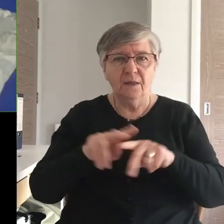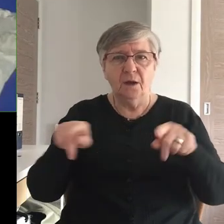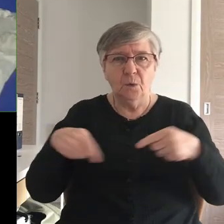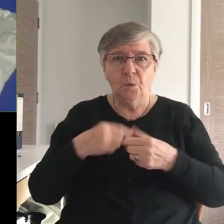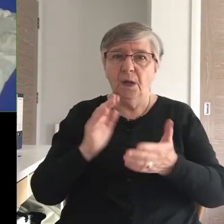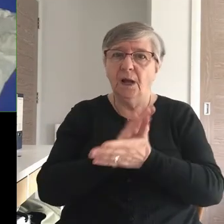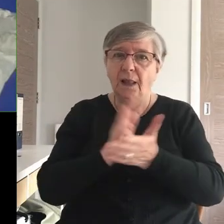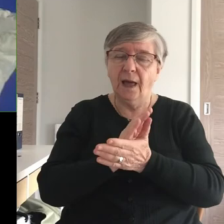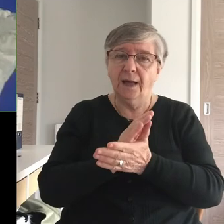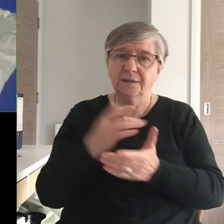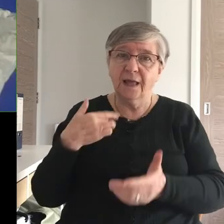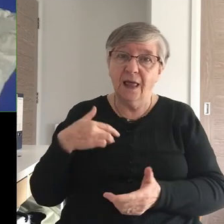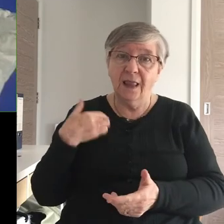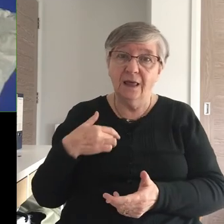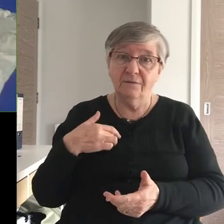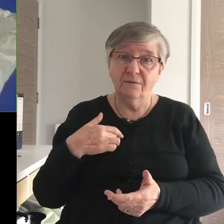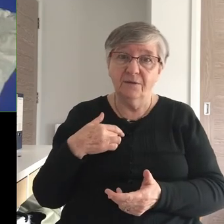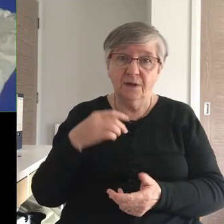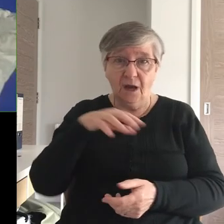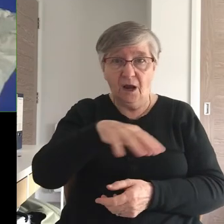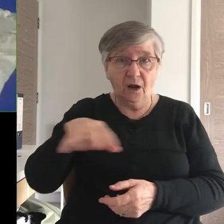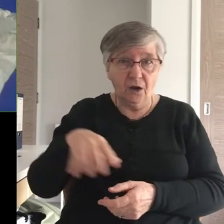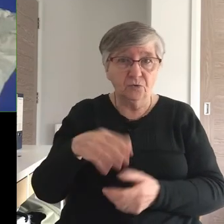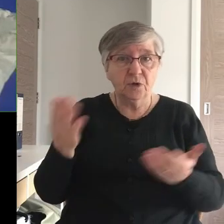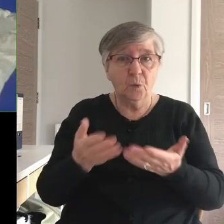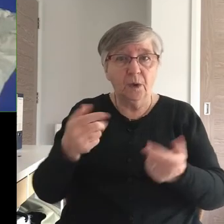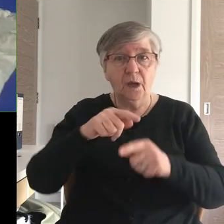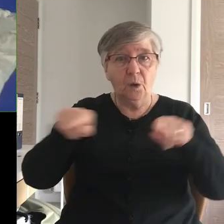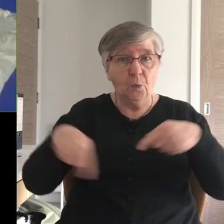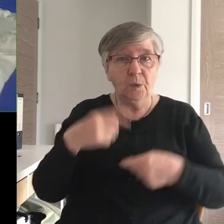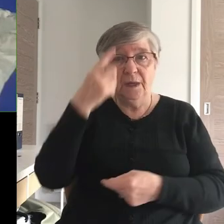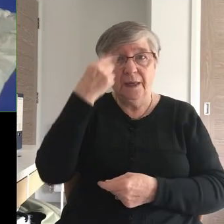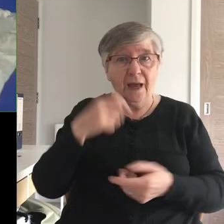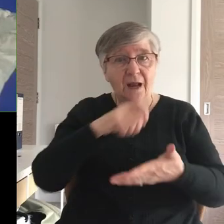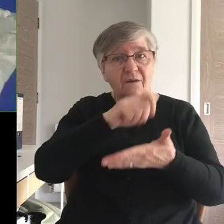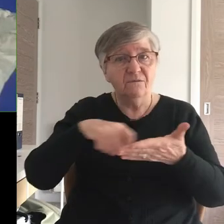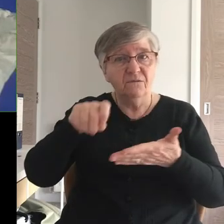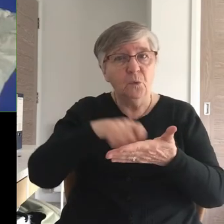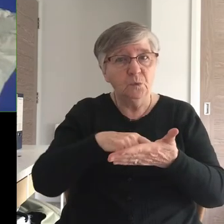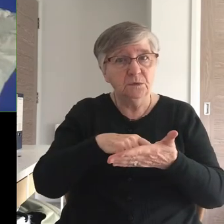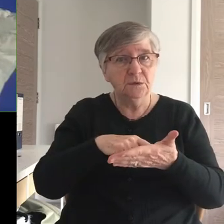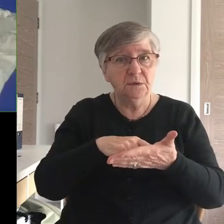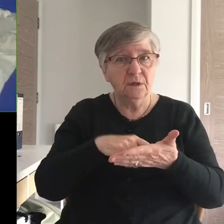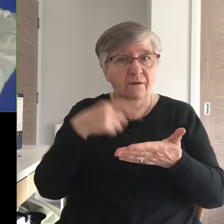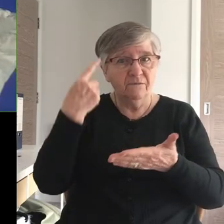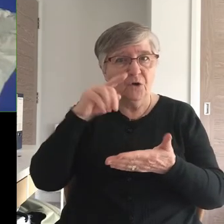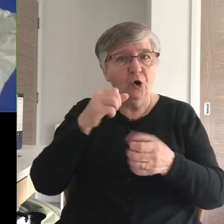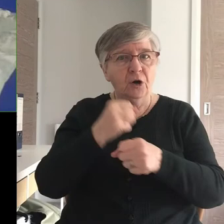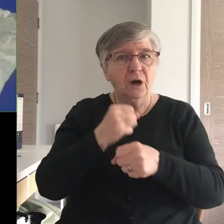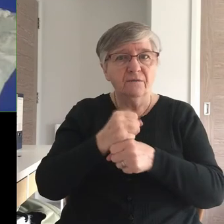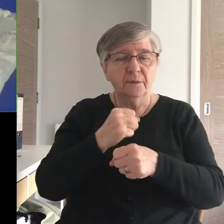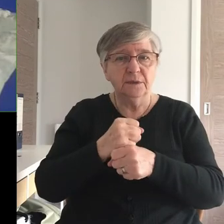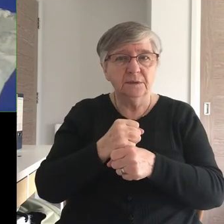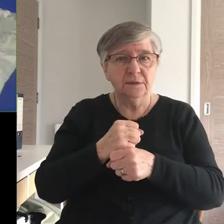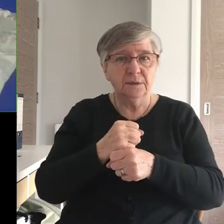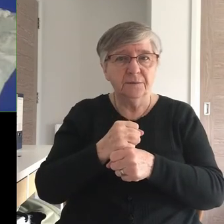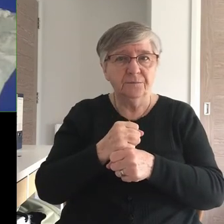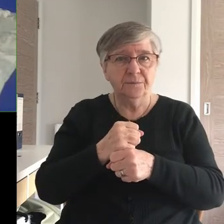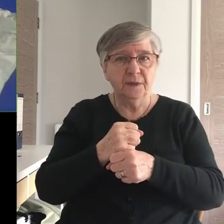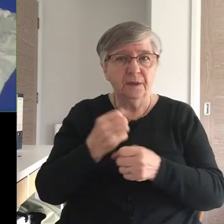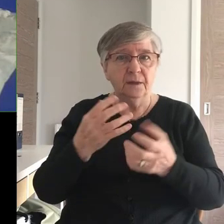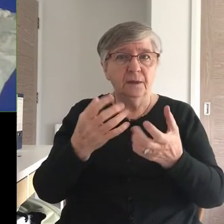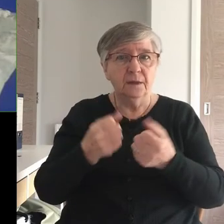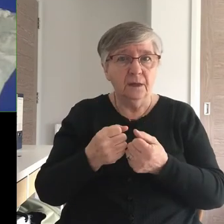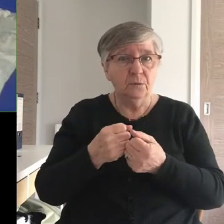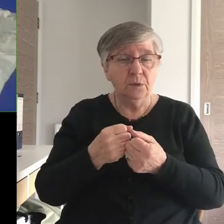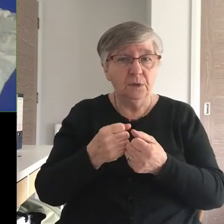Father, we are glad to live in a democratic country, and once more, we've had the privilege to participate in casting our votes,